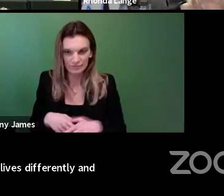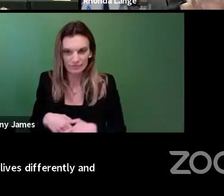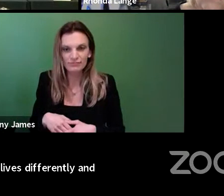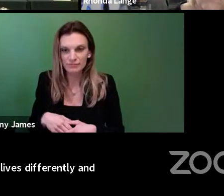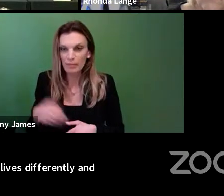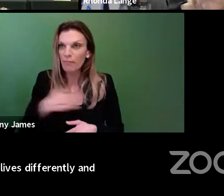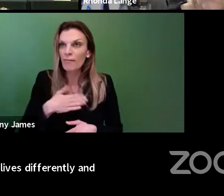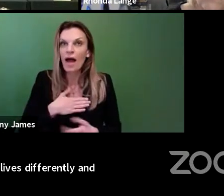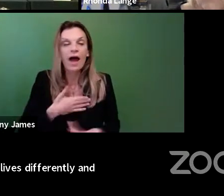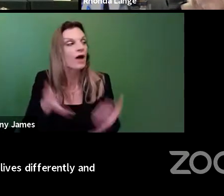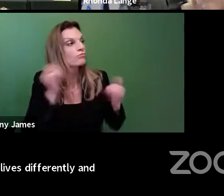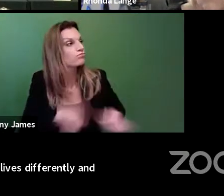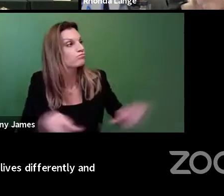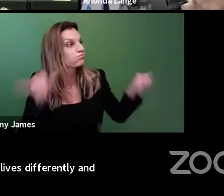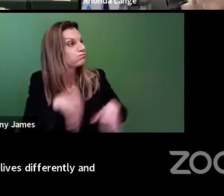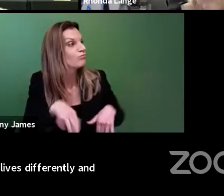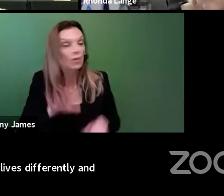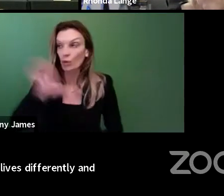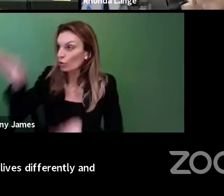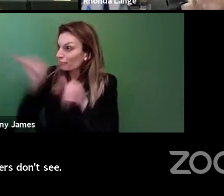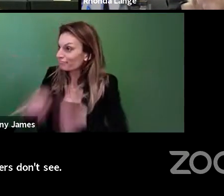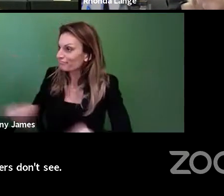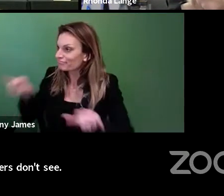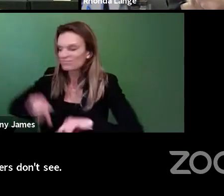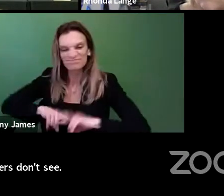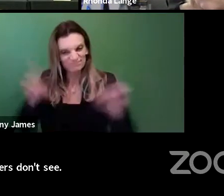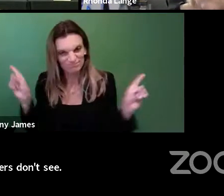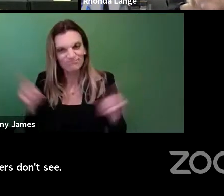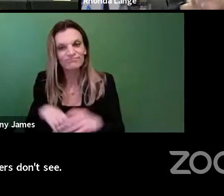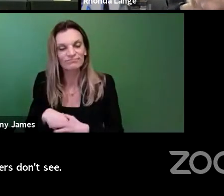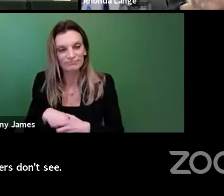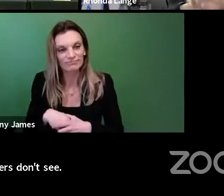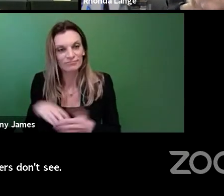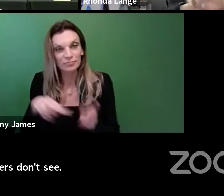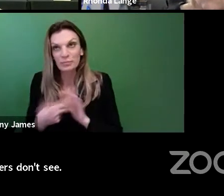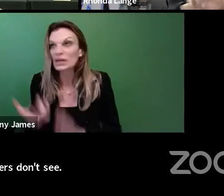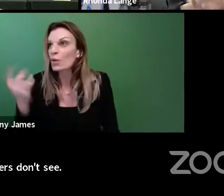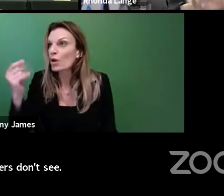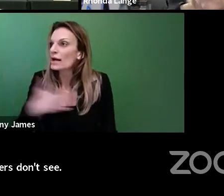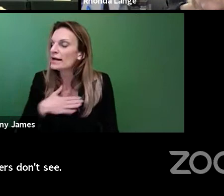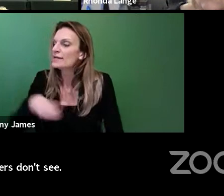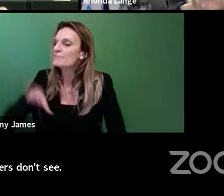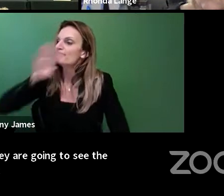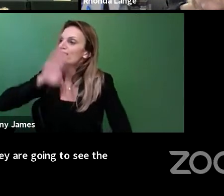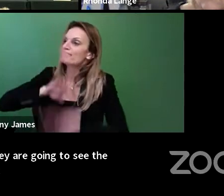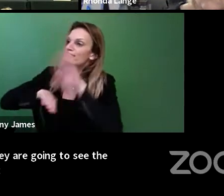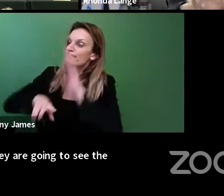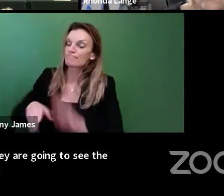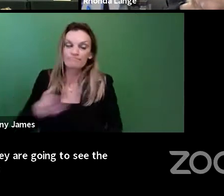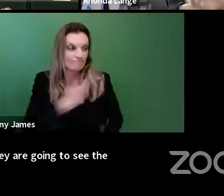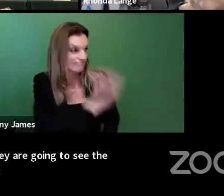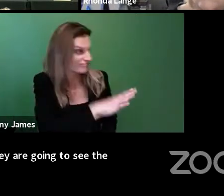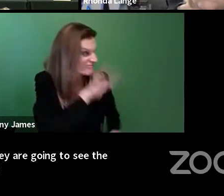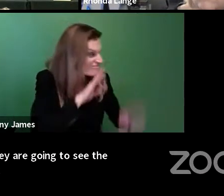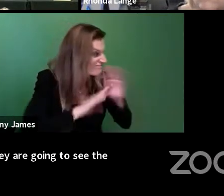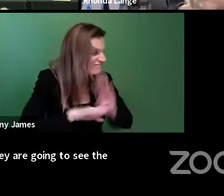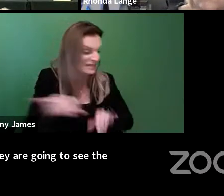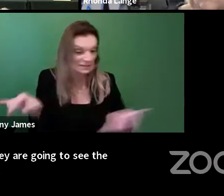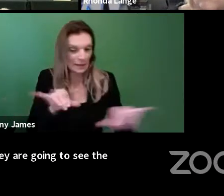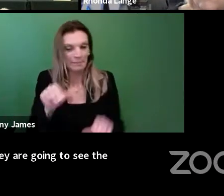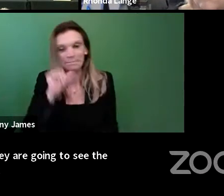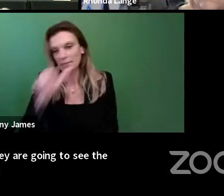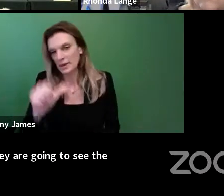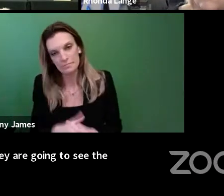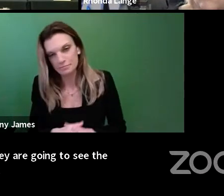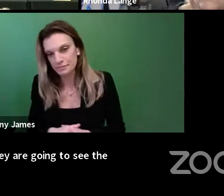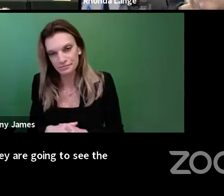see. So the people in the rural areas, they're going to see the issues that the people in the urban areas don't see, and vice versa.